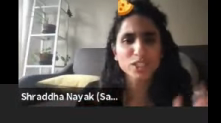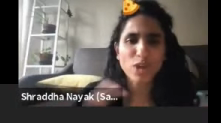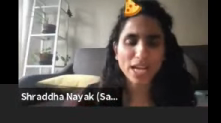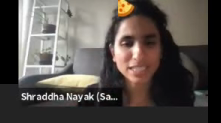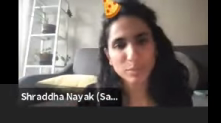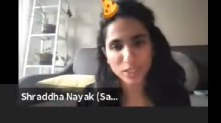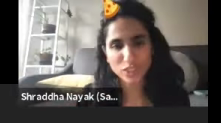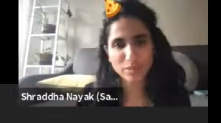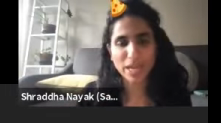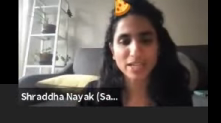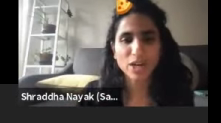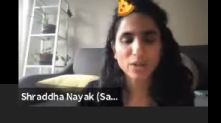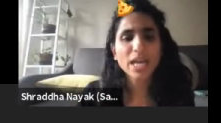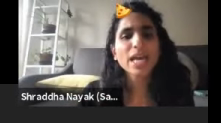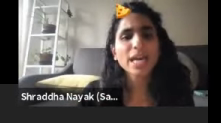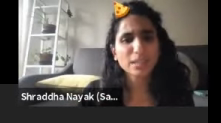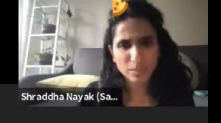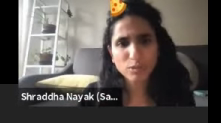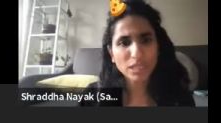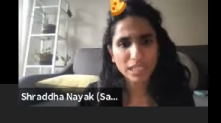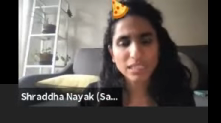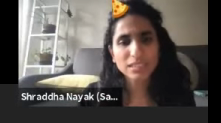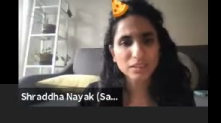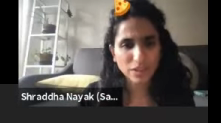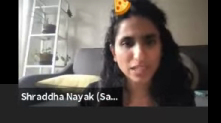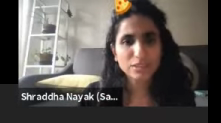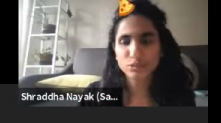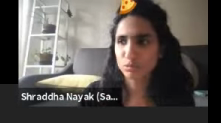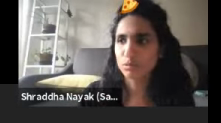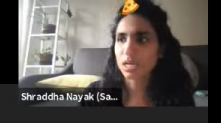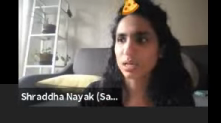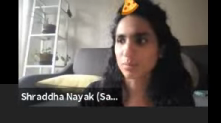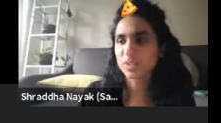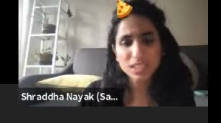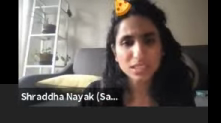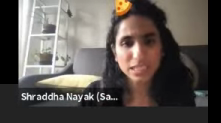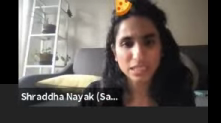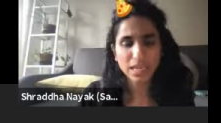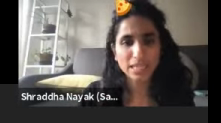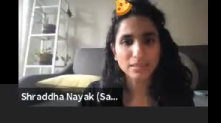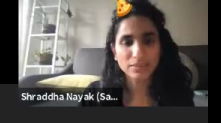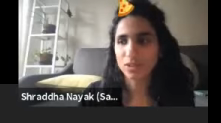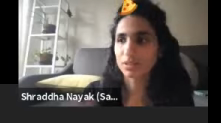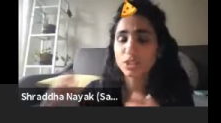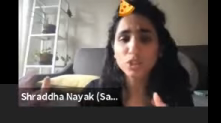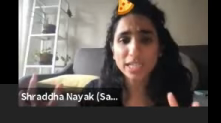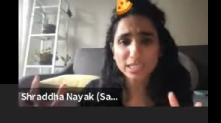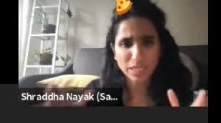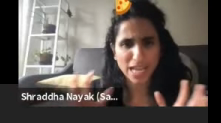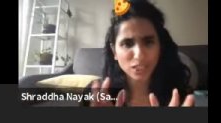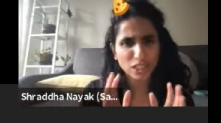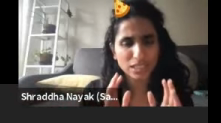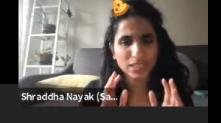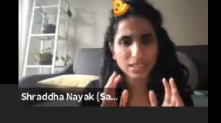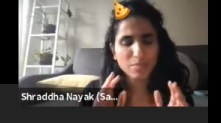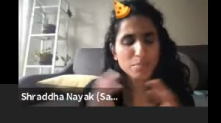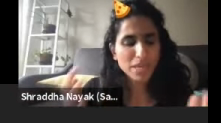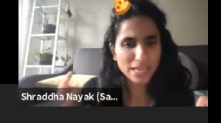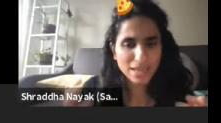major distracting picture in the background, it might be really difficult to see the data, and the creator might